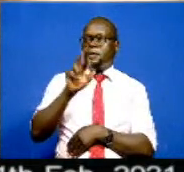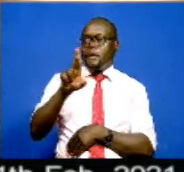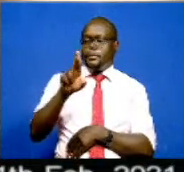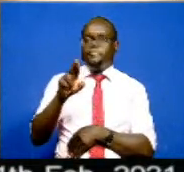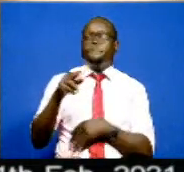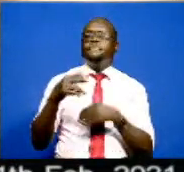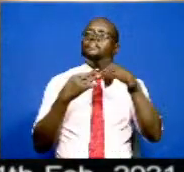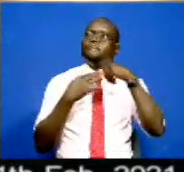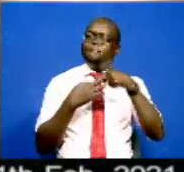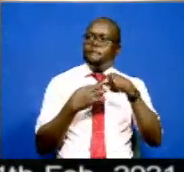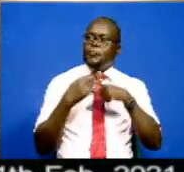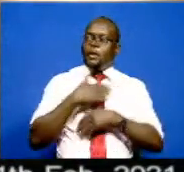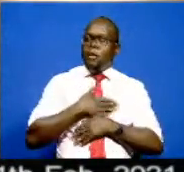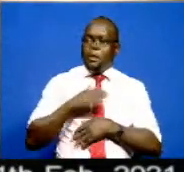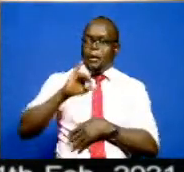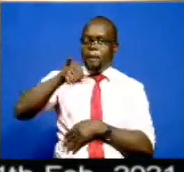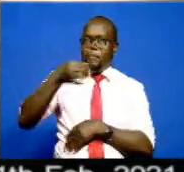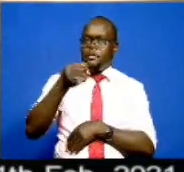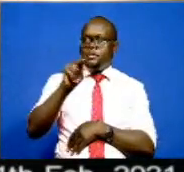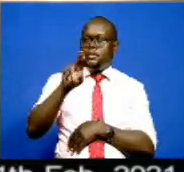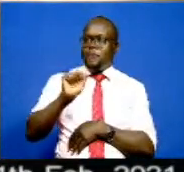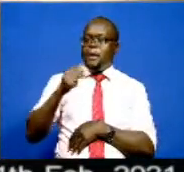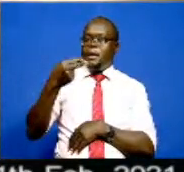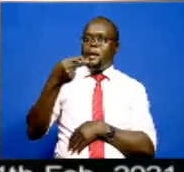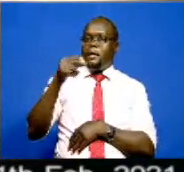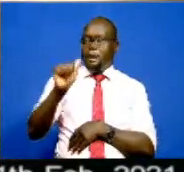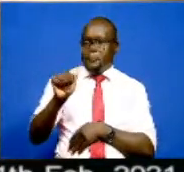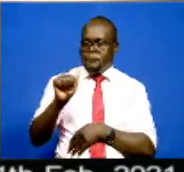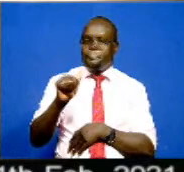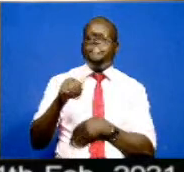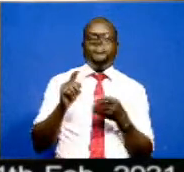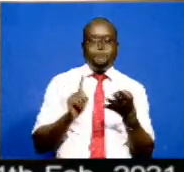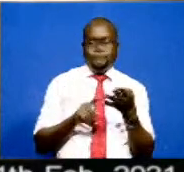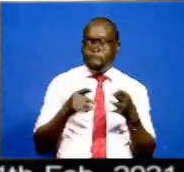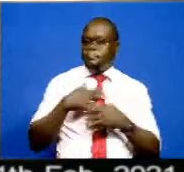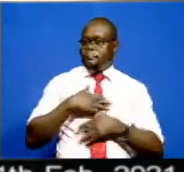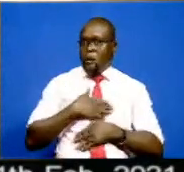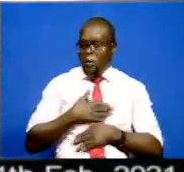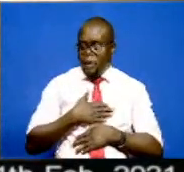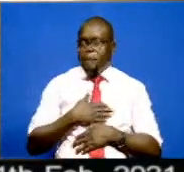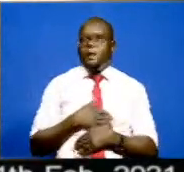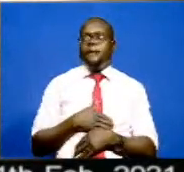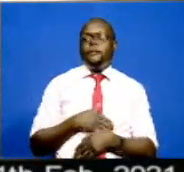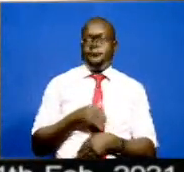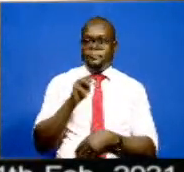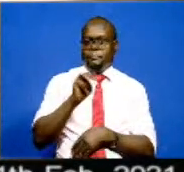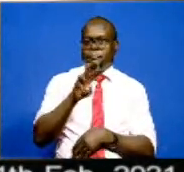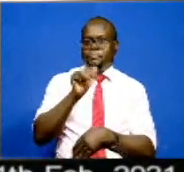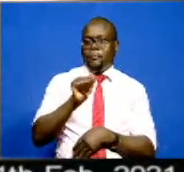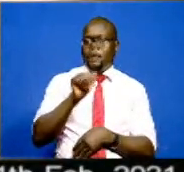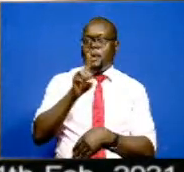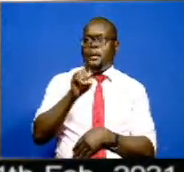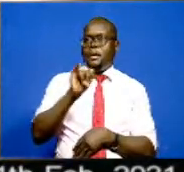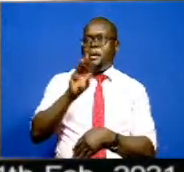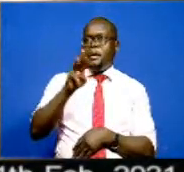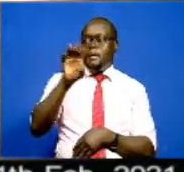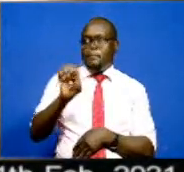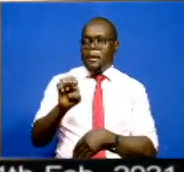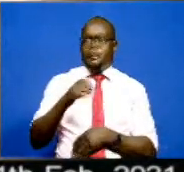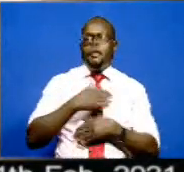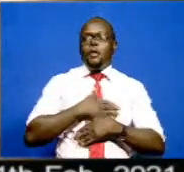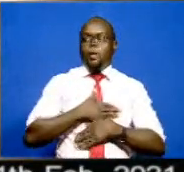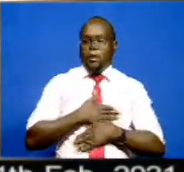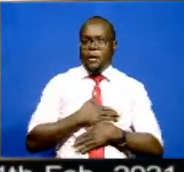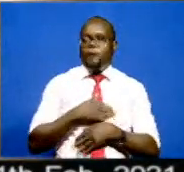the Honorable Joanna Ngeno Kipiegon MP, the Honorable Andrew Mwandime MP, the Honorable Omar